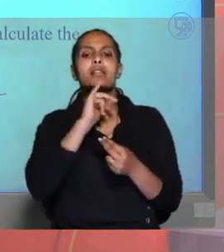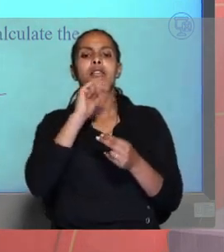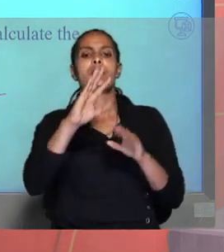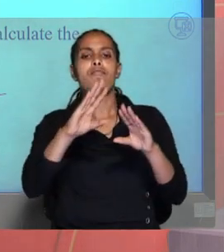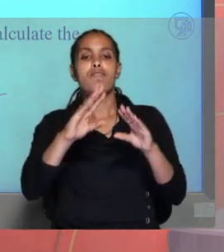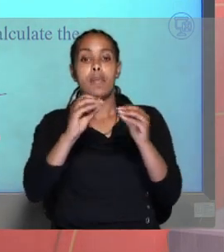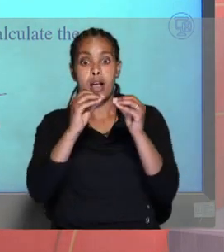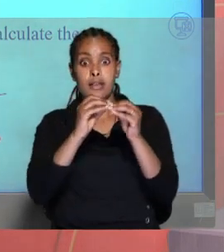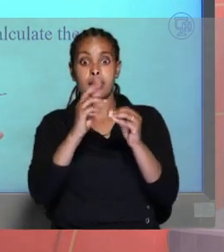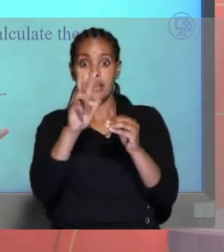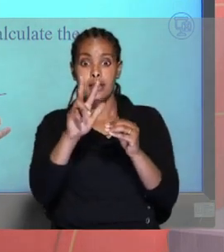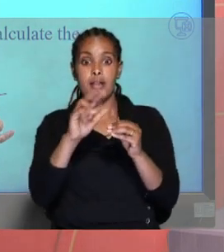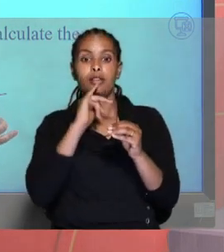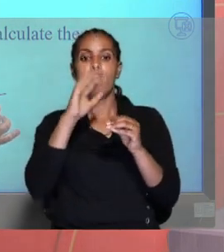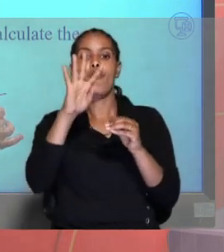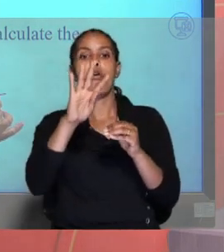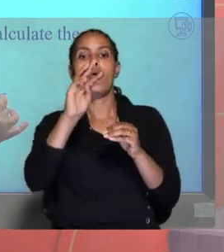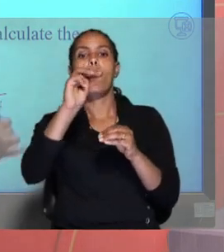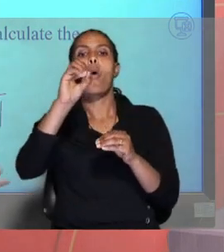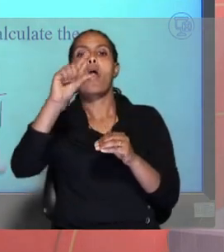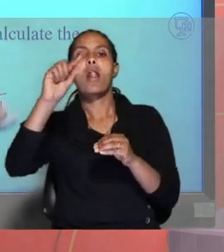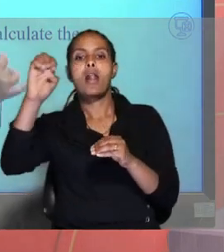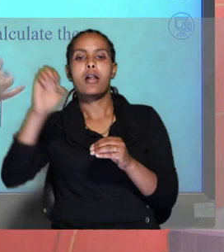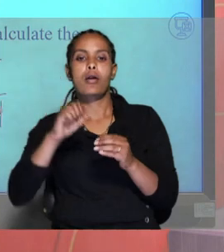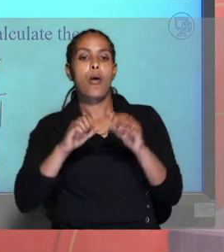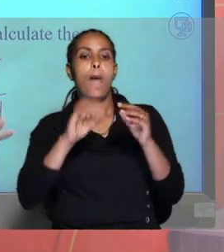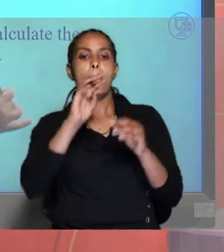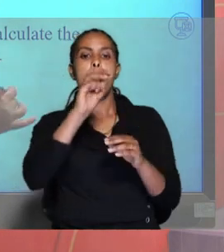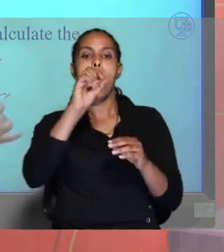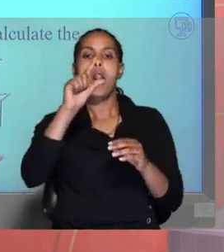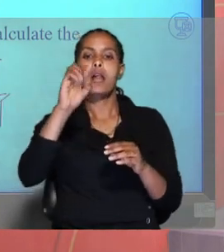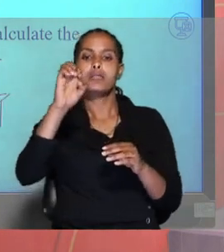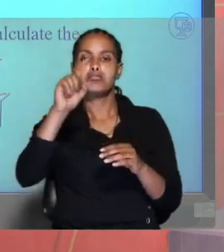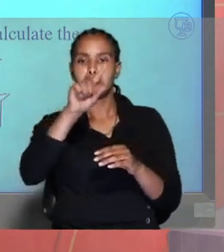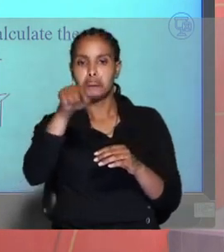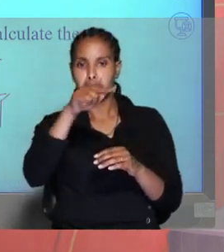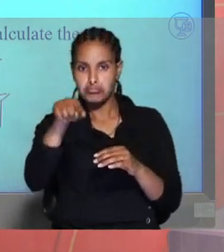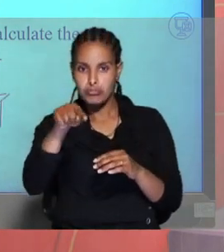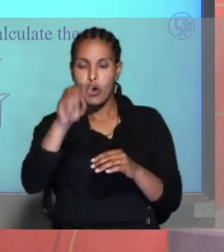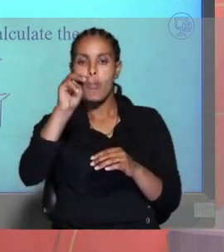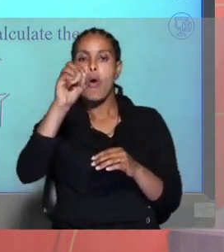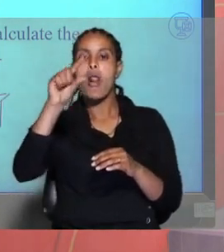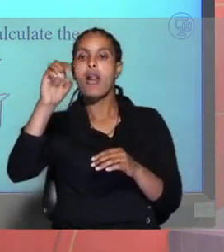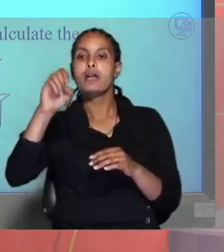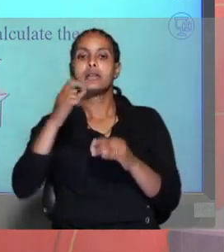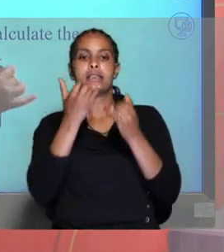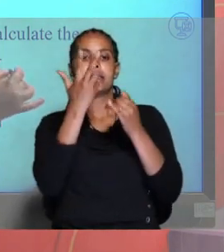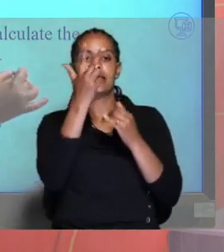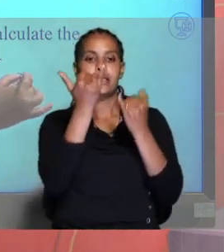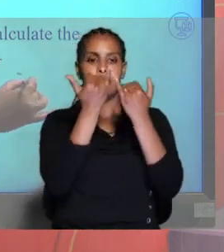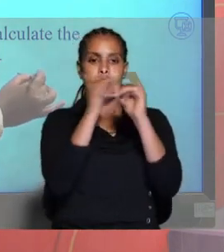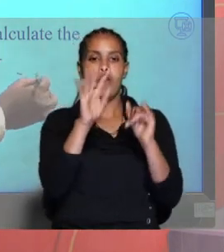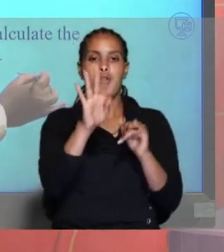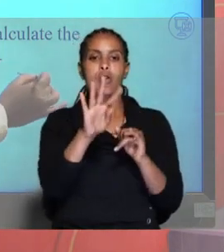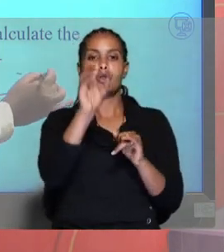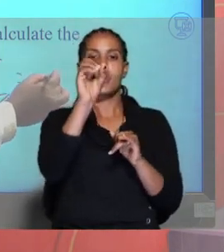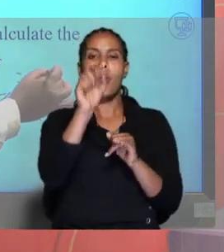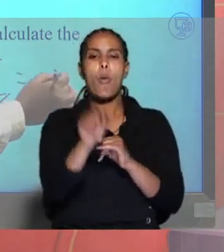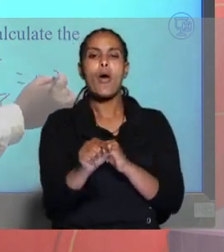4 mole. 4 mole. Mole will be cancelled by mole. 3 divided by 4 is